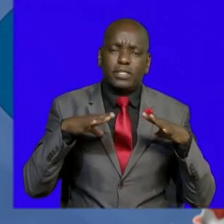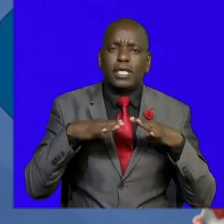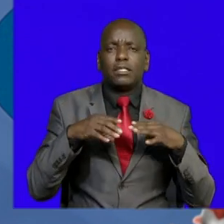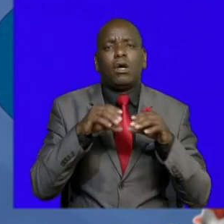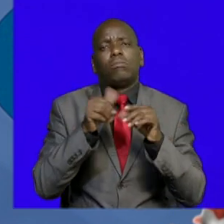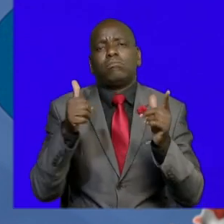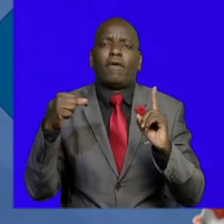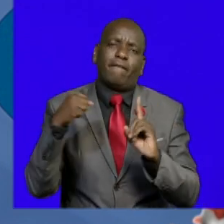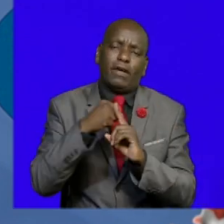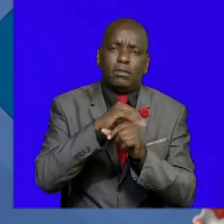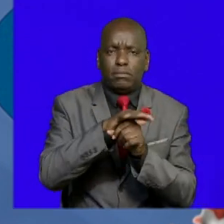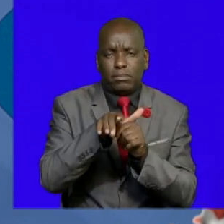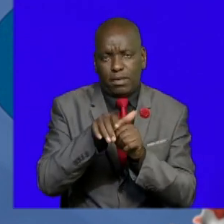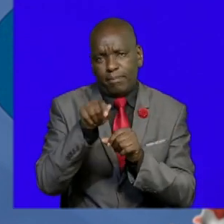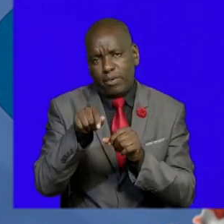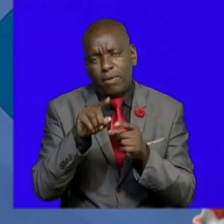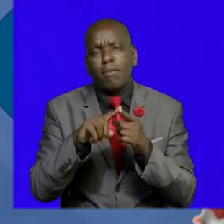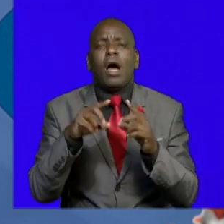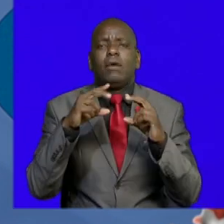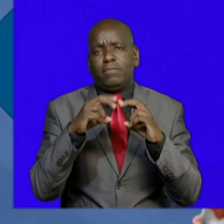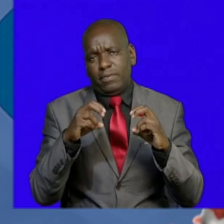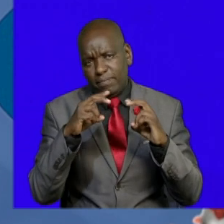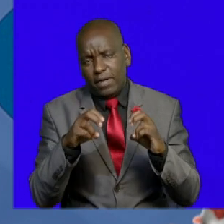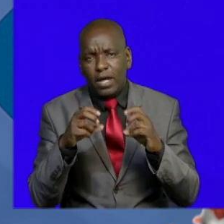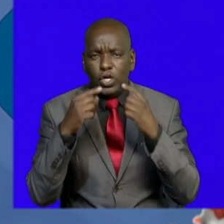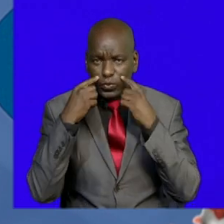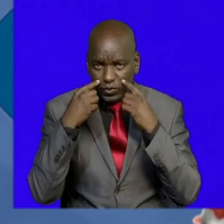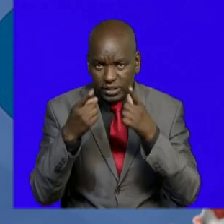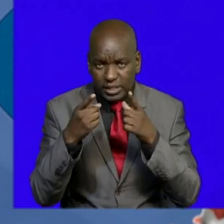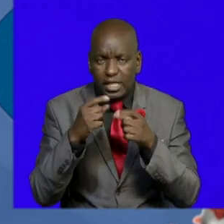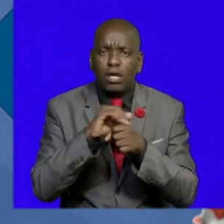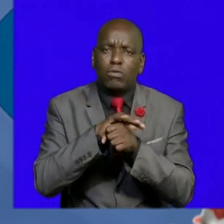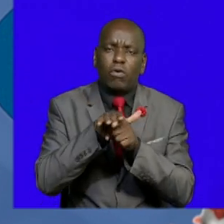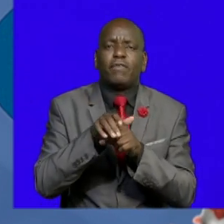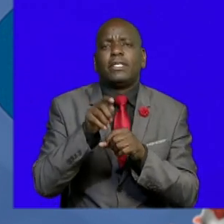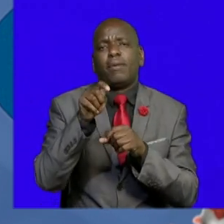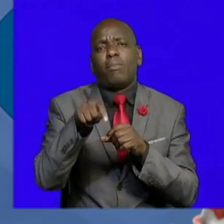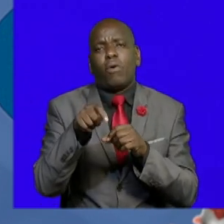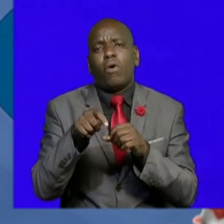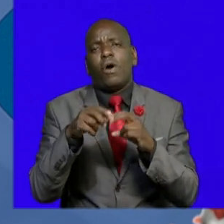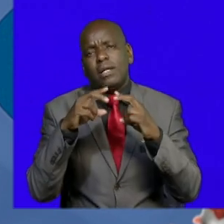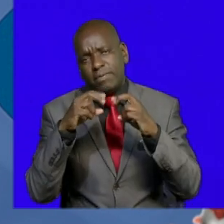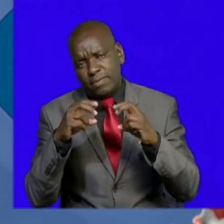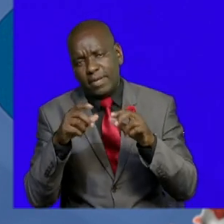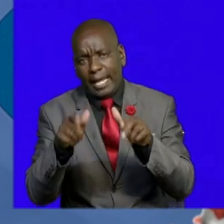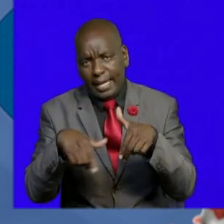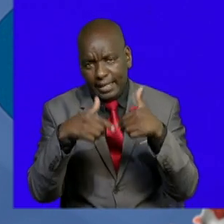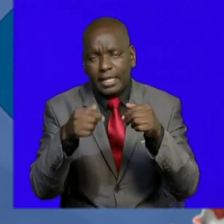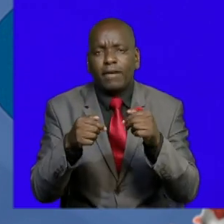to our response. Surveillance enables us to detect cases early, contact trace, and